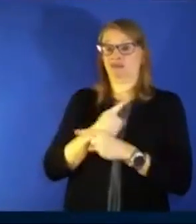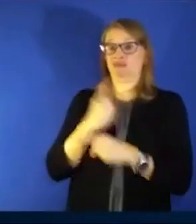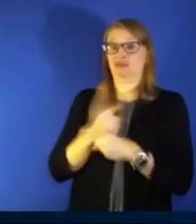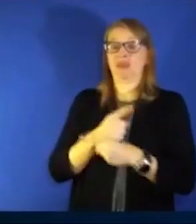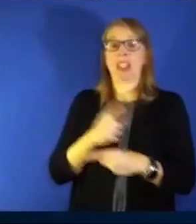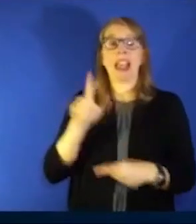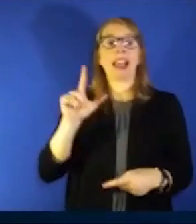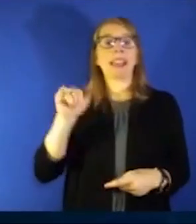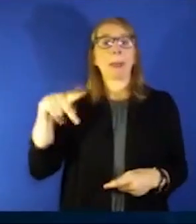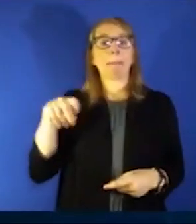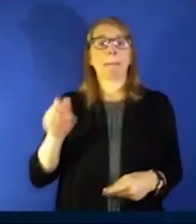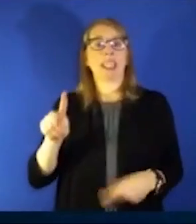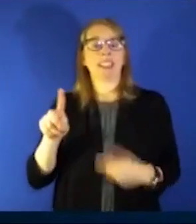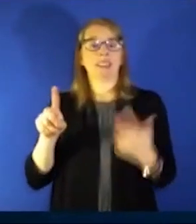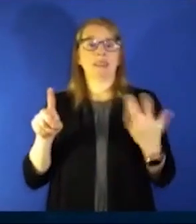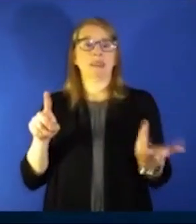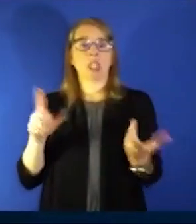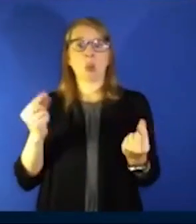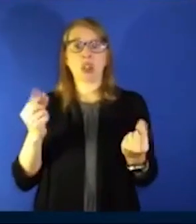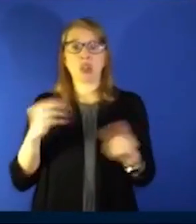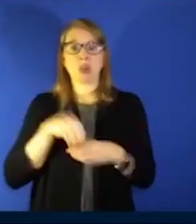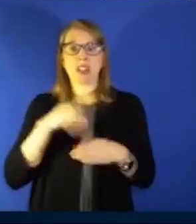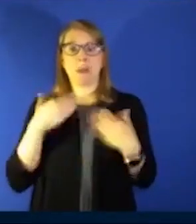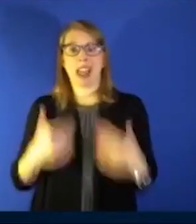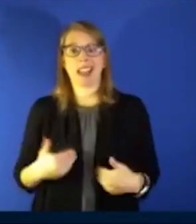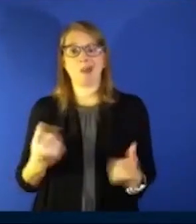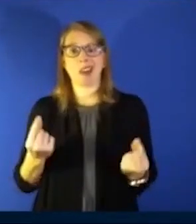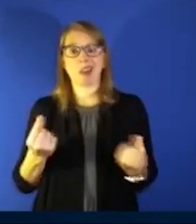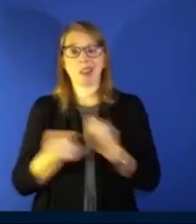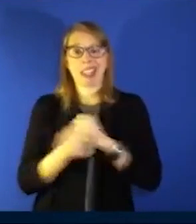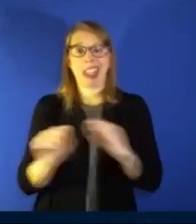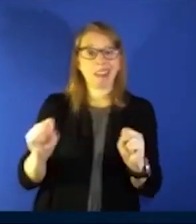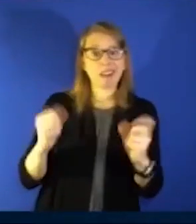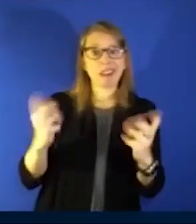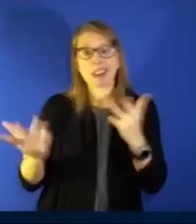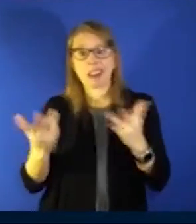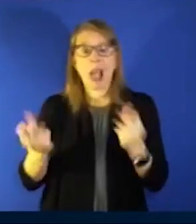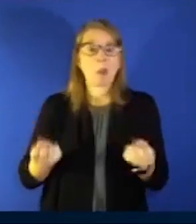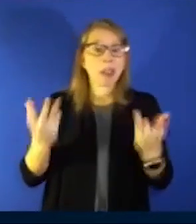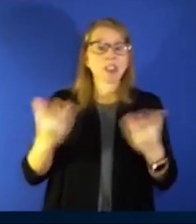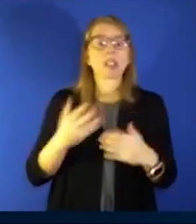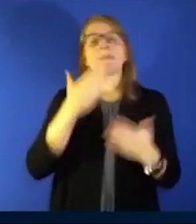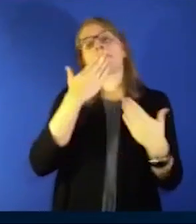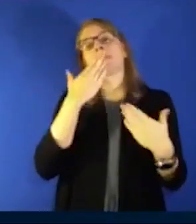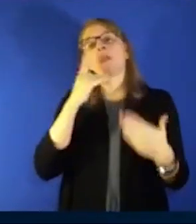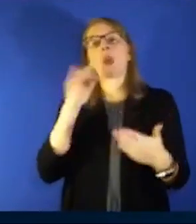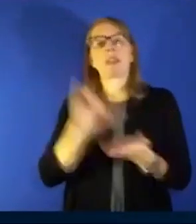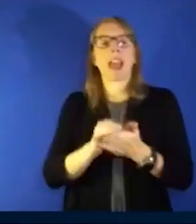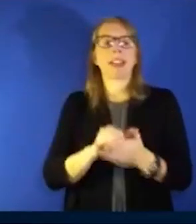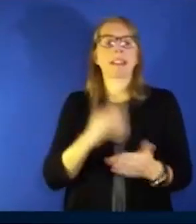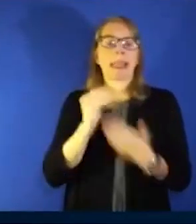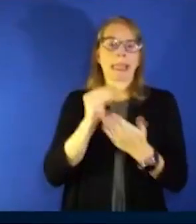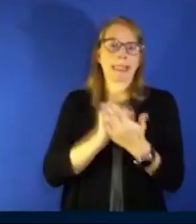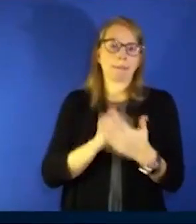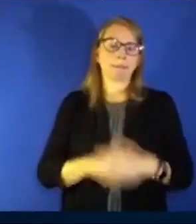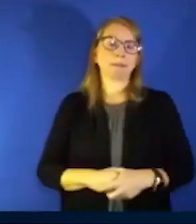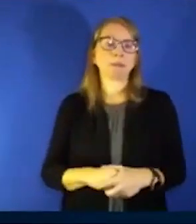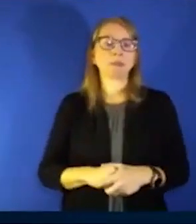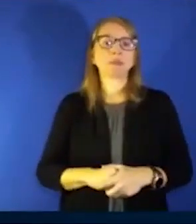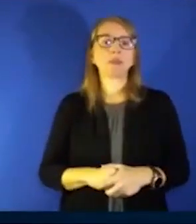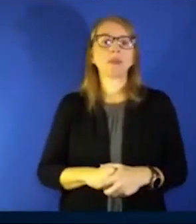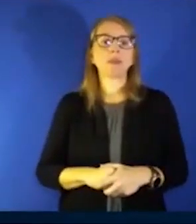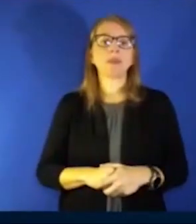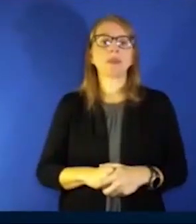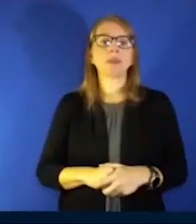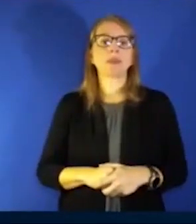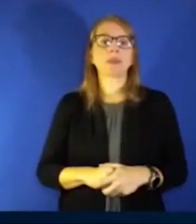most people don't know what that does once it gets in your body or how safe that is. So, okay, so thank you for that lesson. And we're going to get to some final